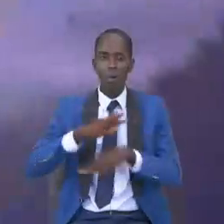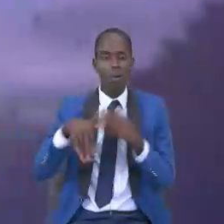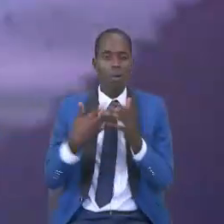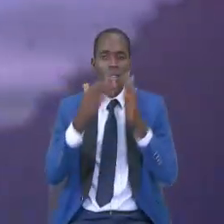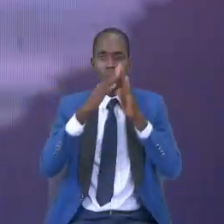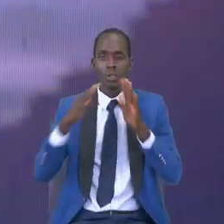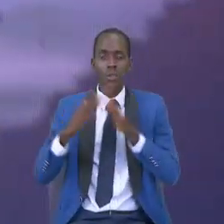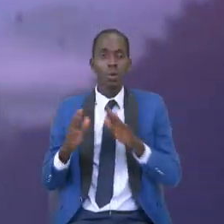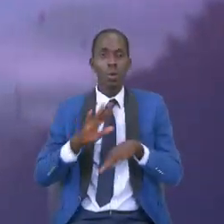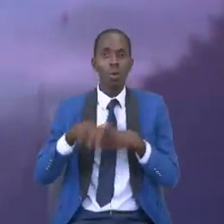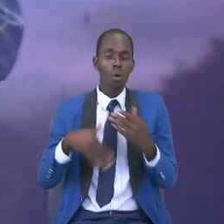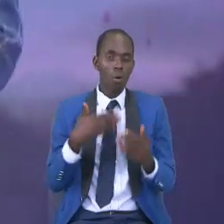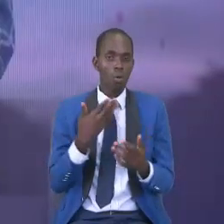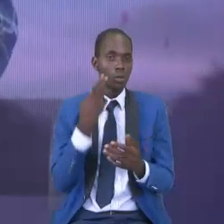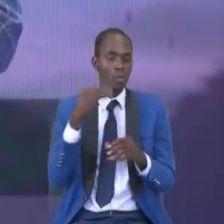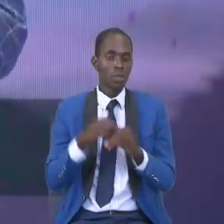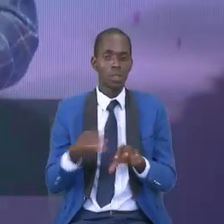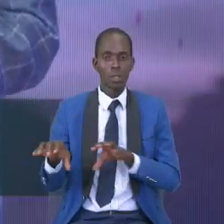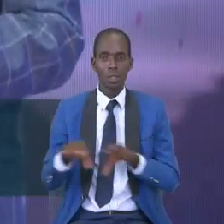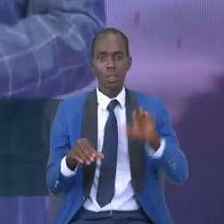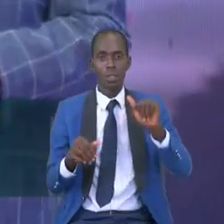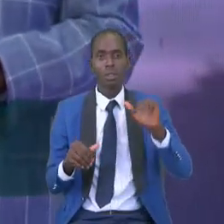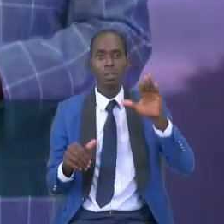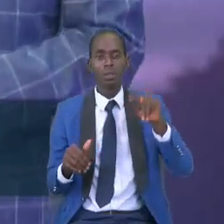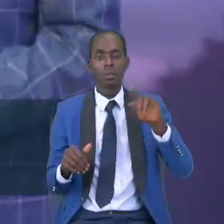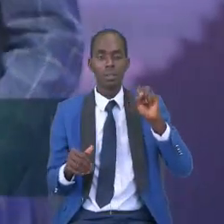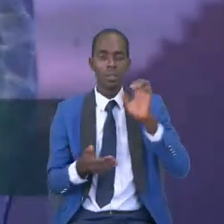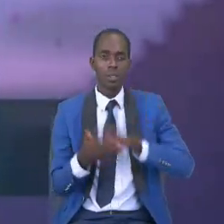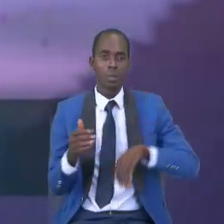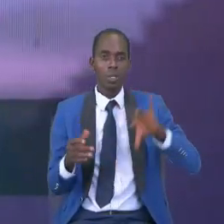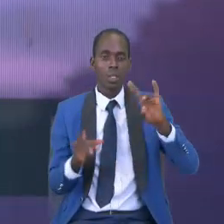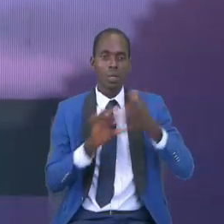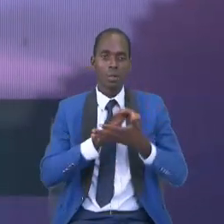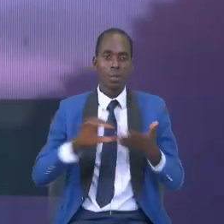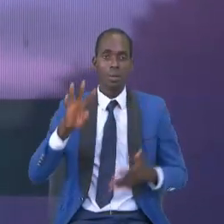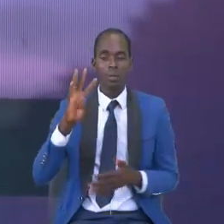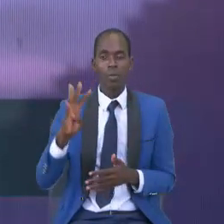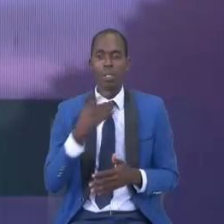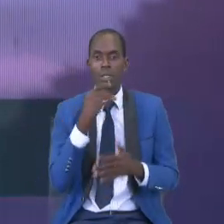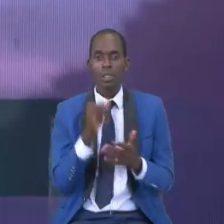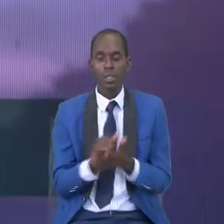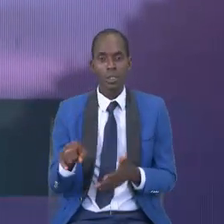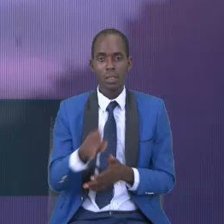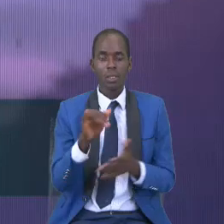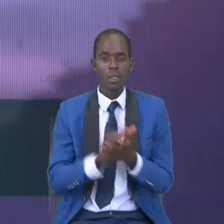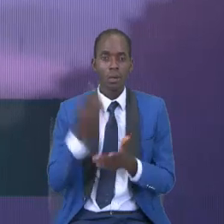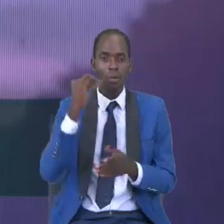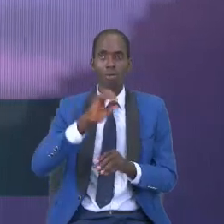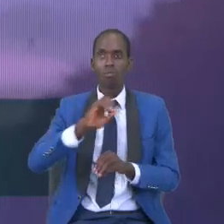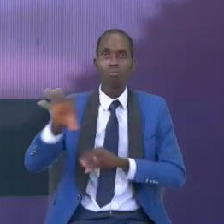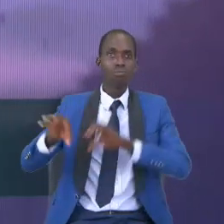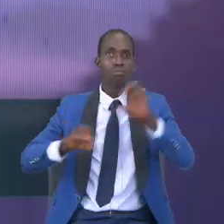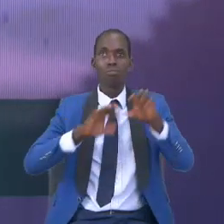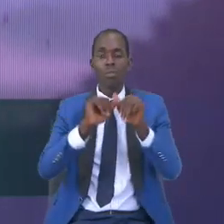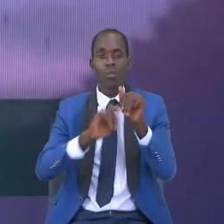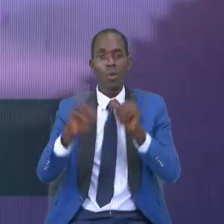chapter 8, reading from verse 4. Acts 8, verse 4, it says, therefore, they that were scattered abroad